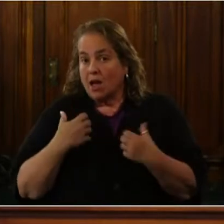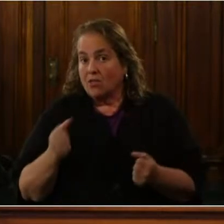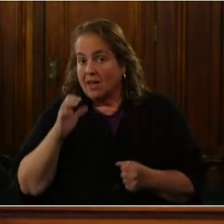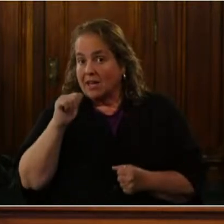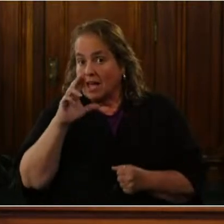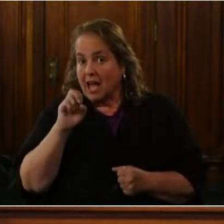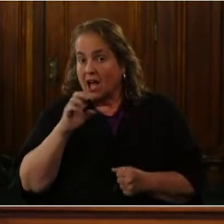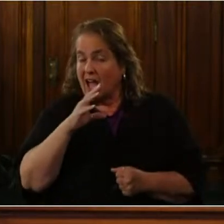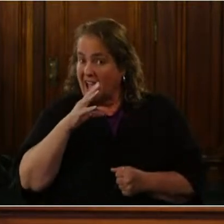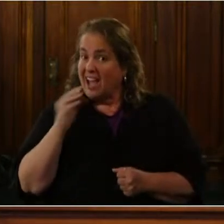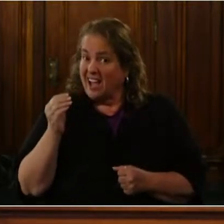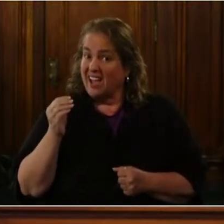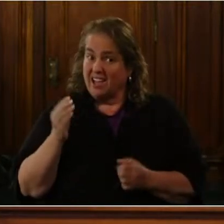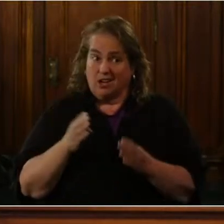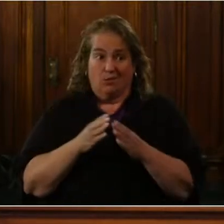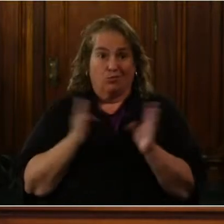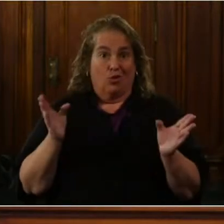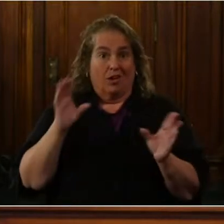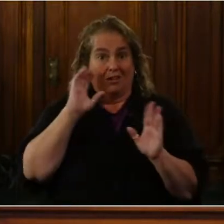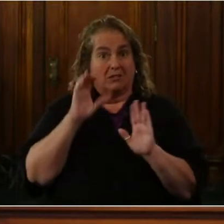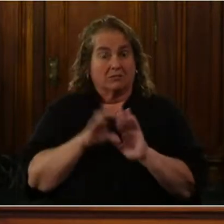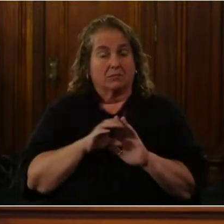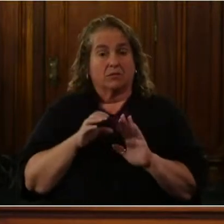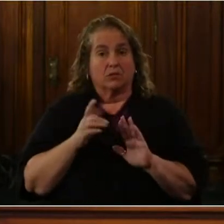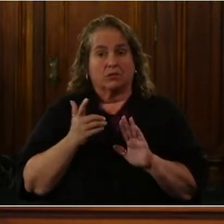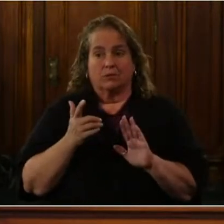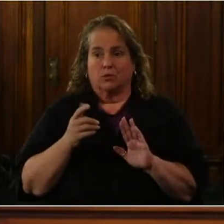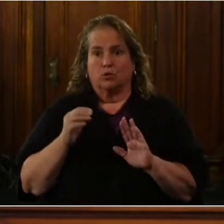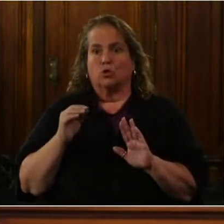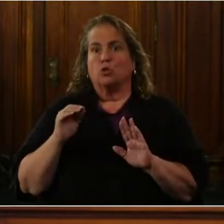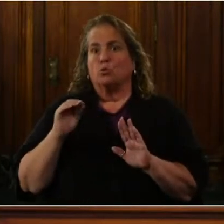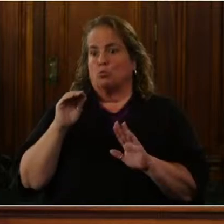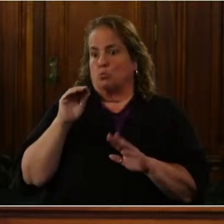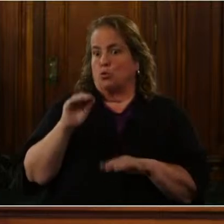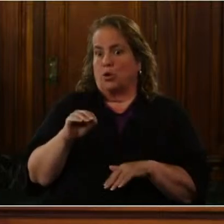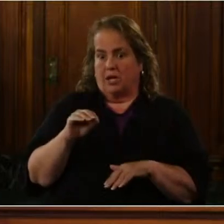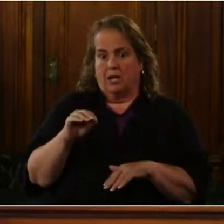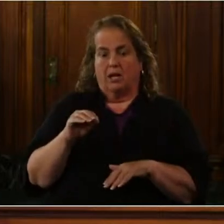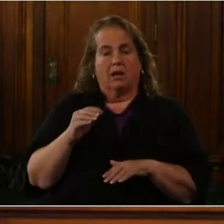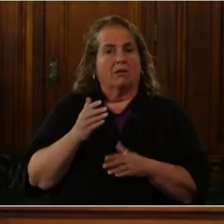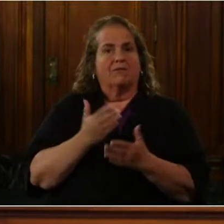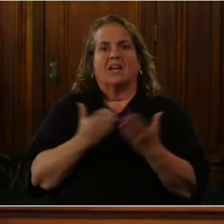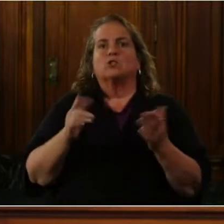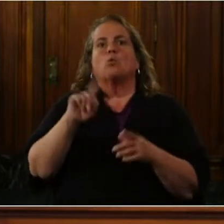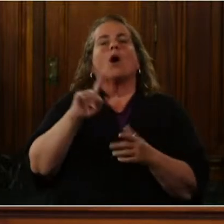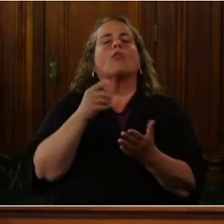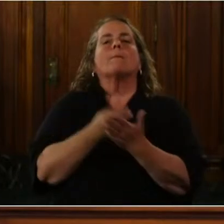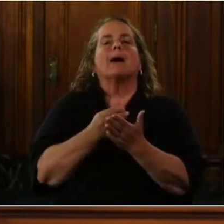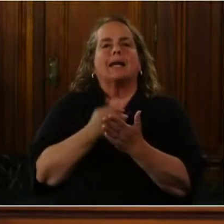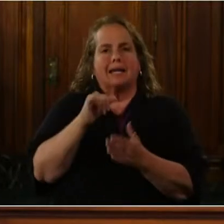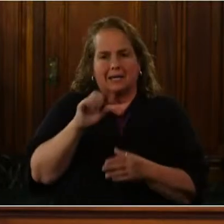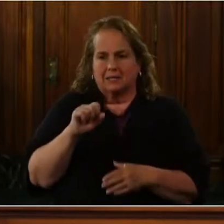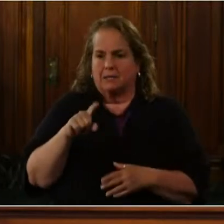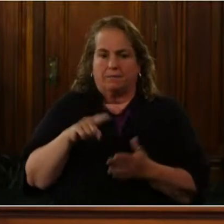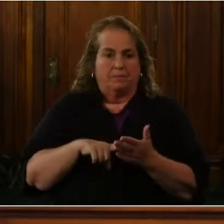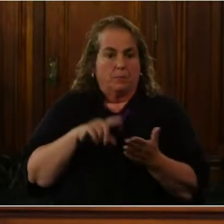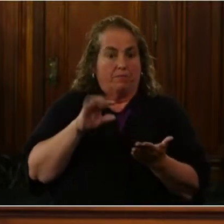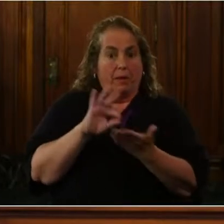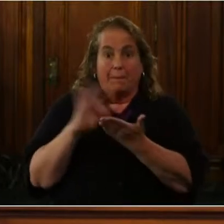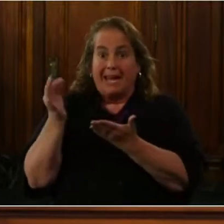just broadly, it's about putting the payers where the money is. And that's everything from Medicaid at the state to the